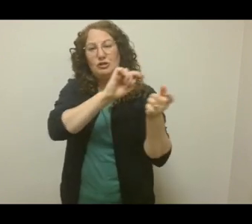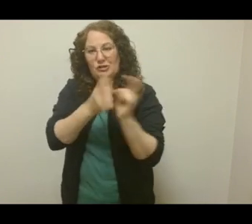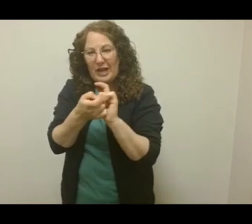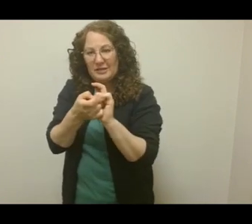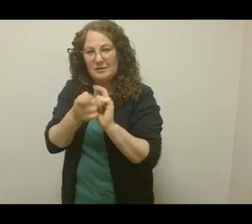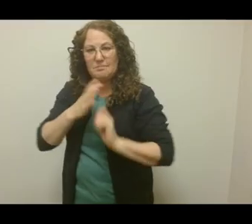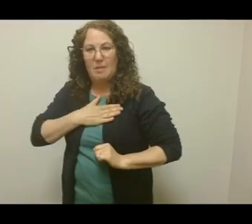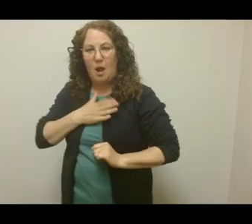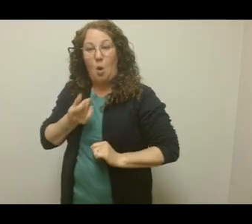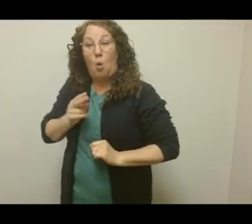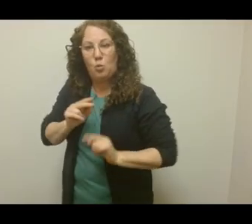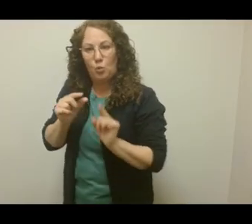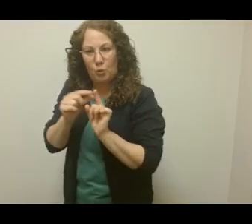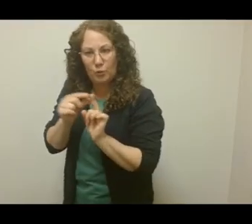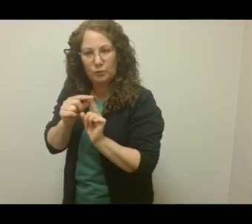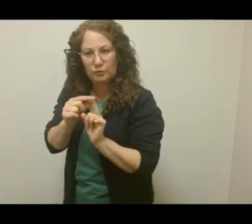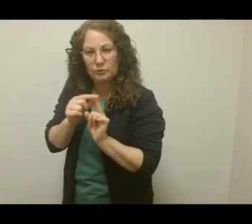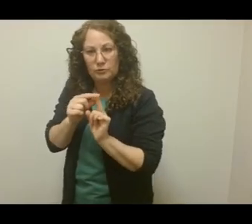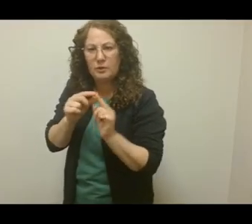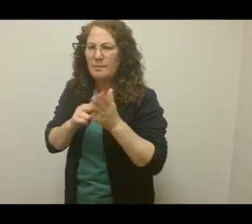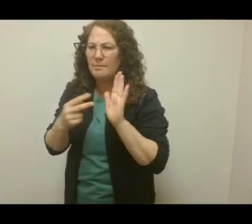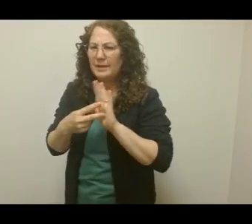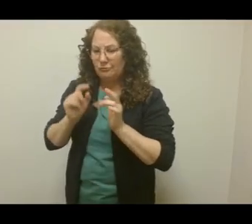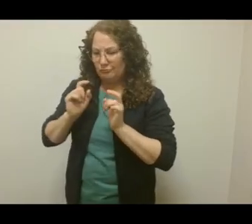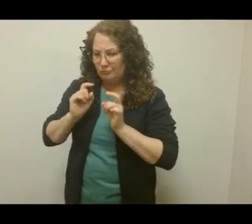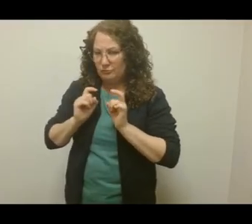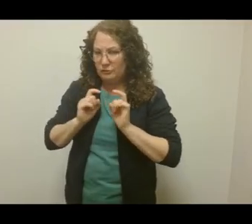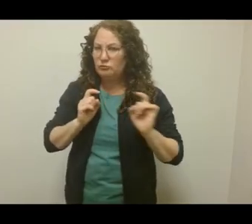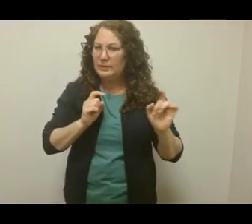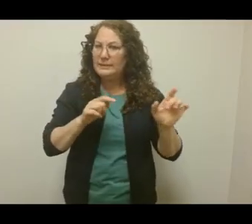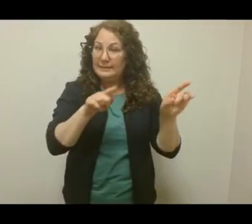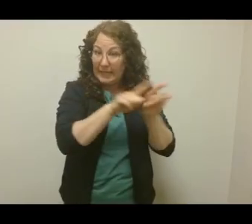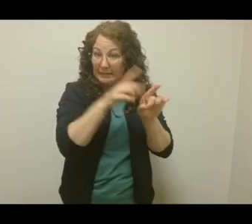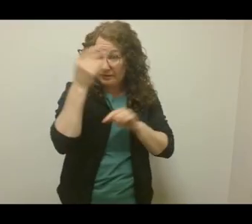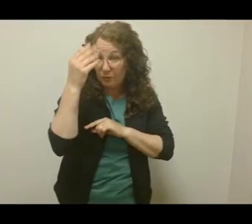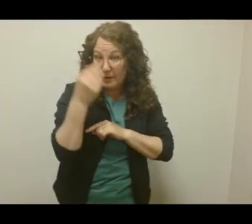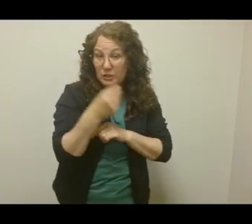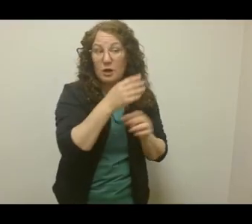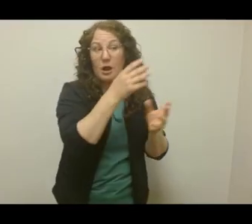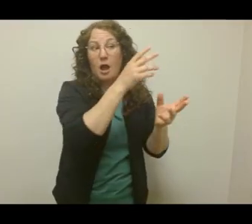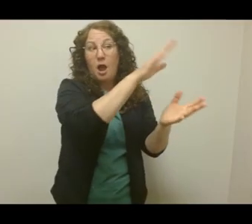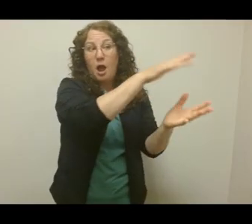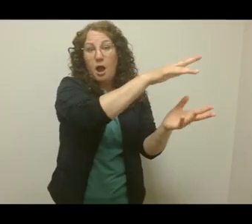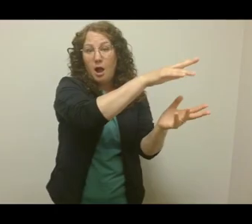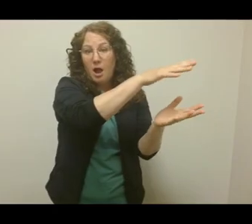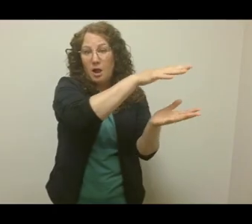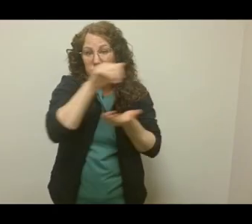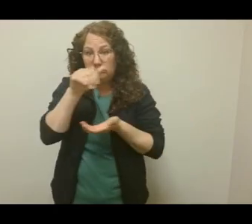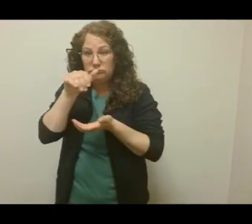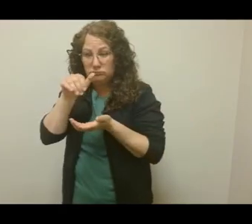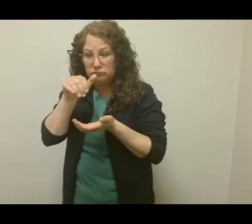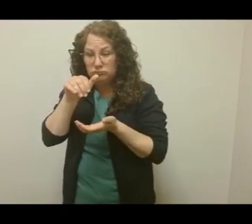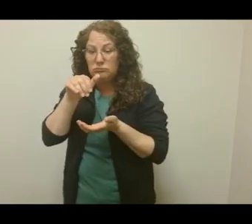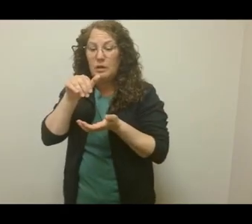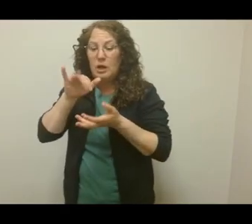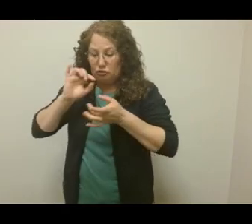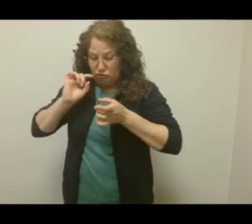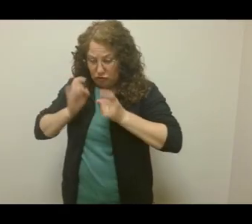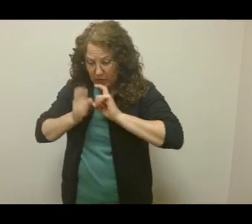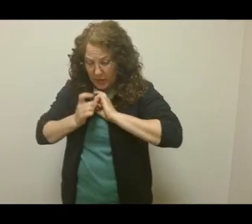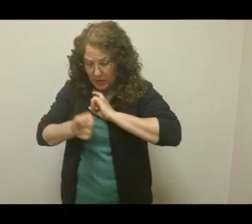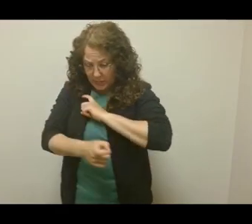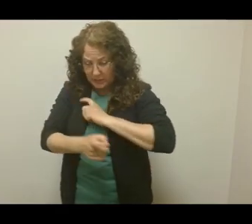you're restating, which means you're repeating, you're taking those details or ideas out of the source and incorporating them into your